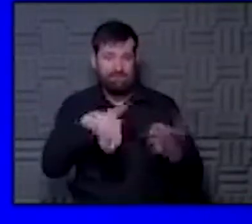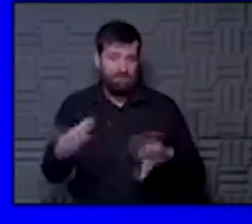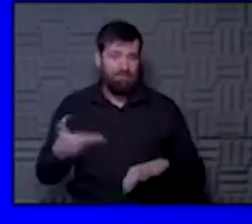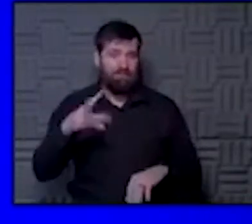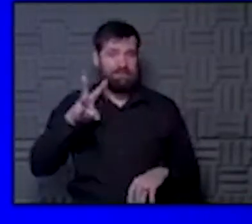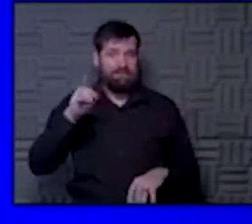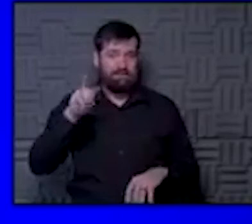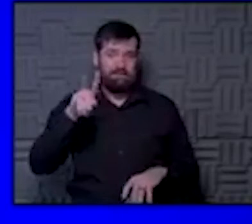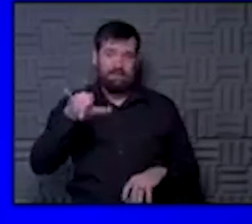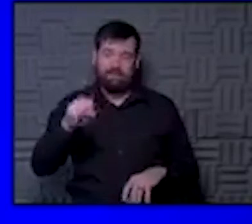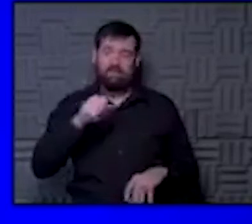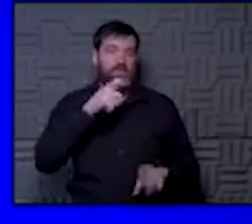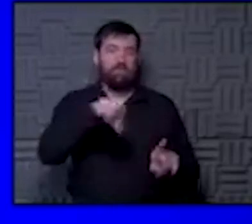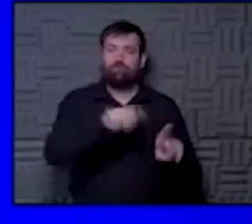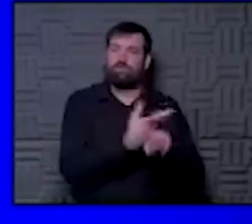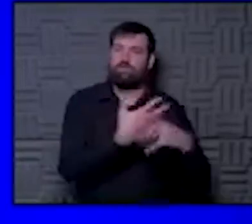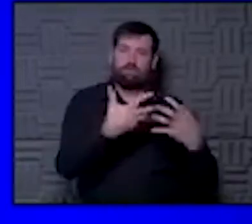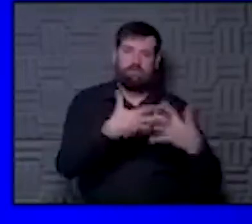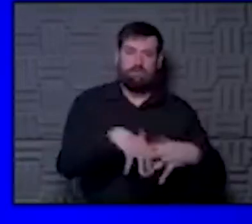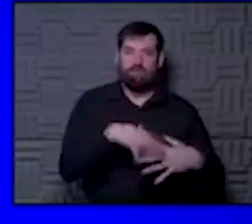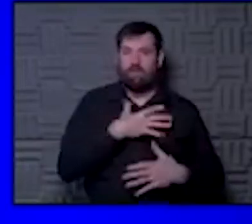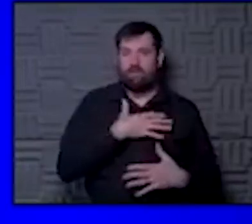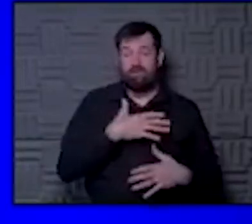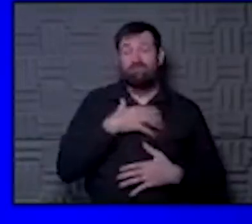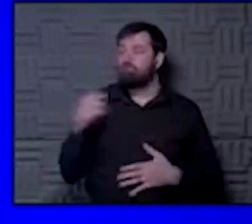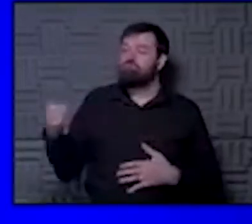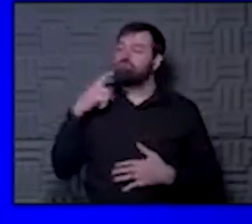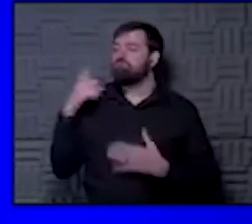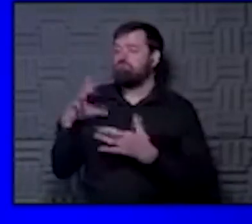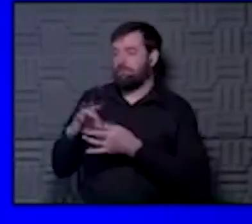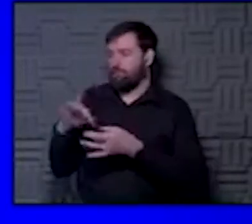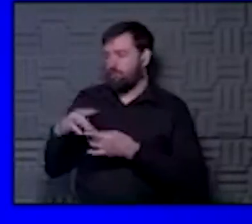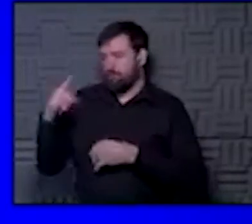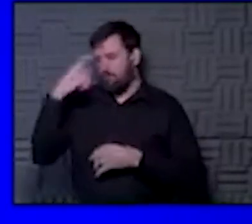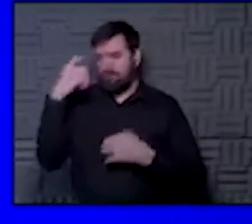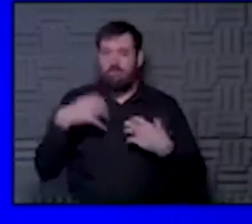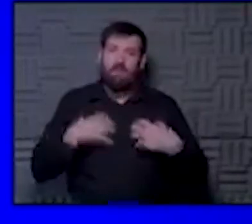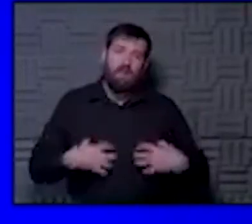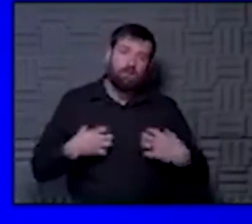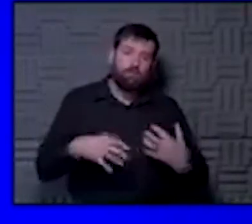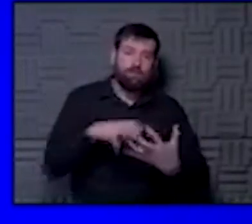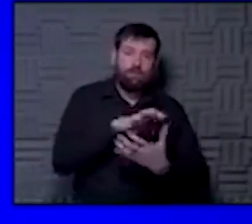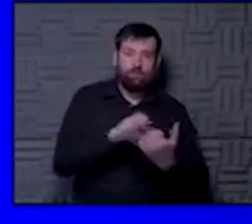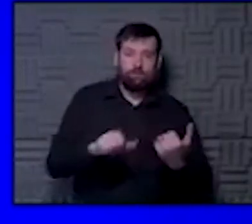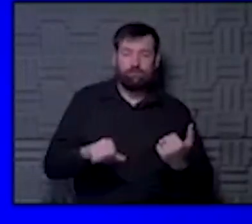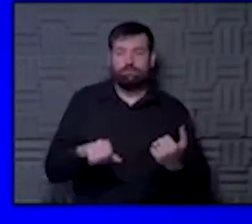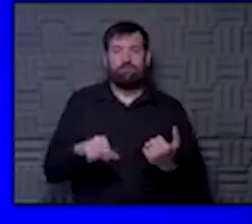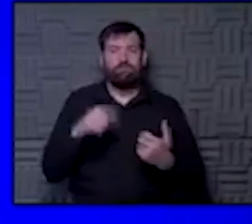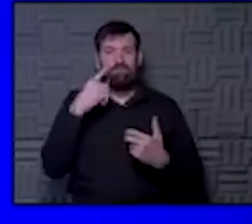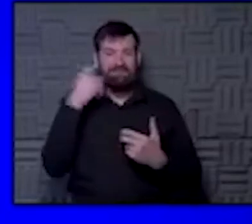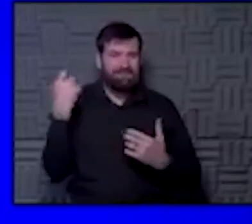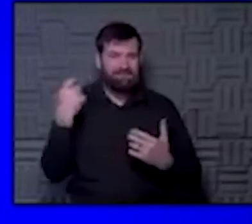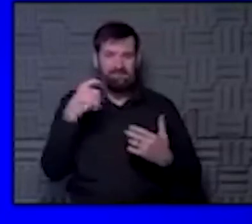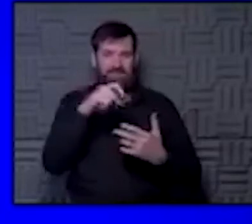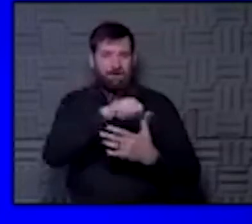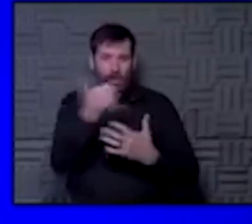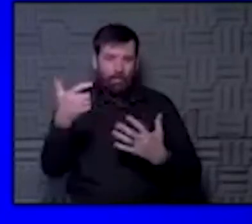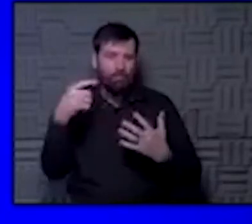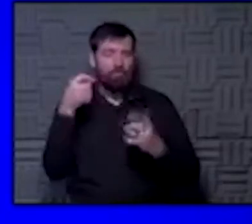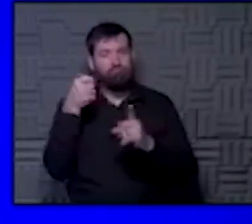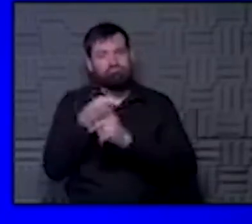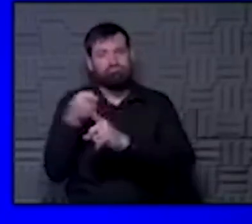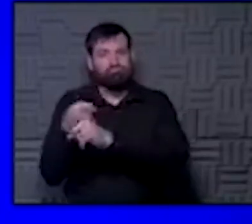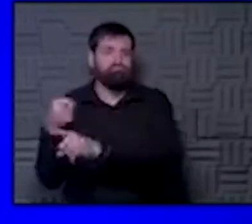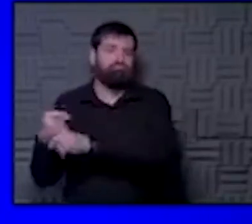just the ventilated patients, but it's because of those things that you talked about, because of the lung damage that you're dealing with, because of other body effects that we're dealing